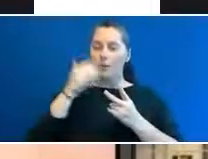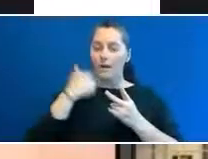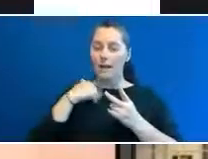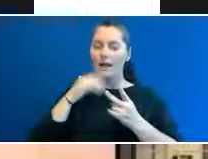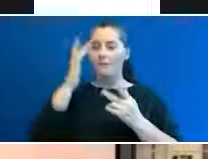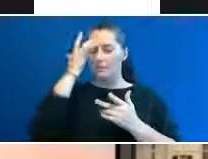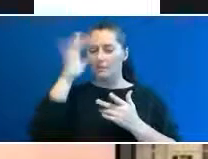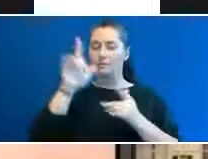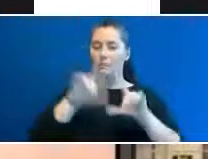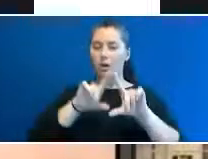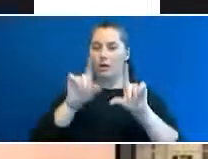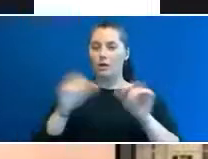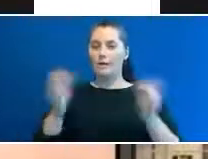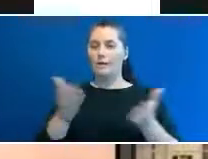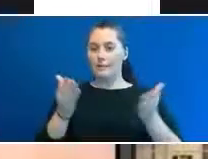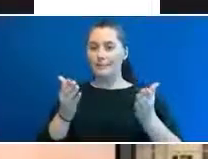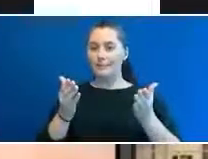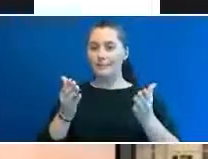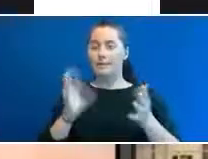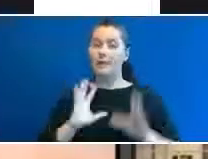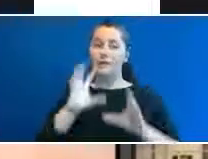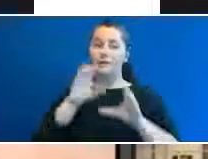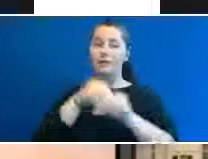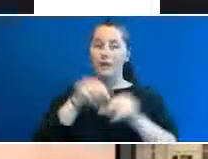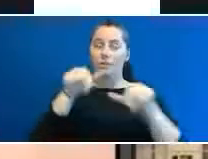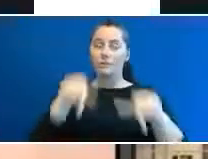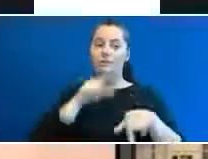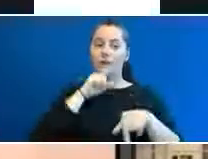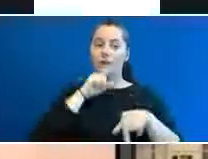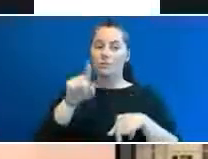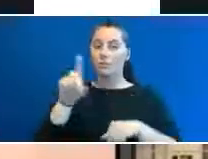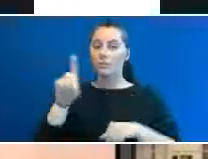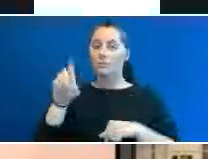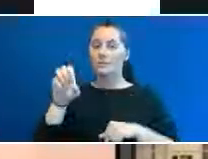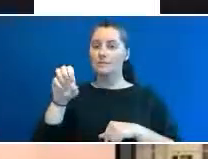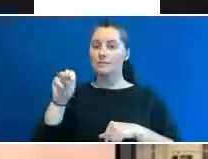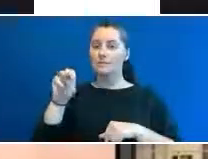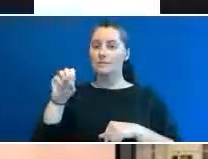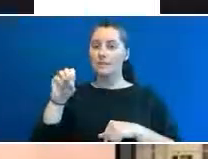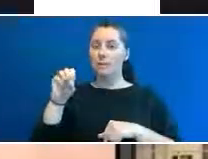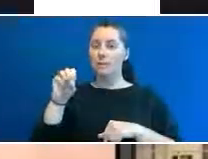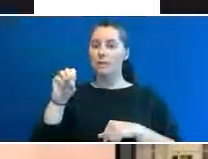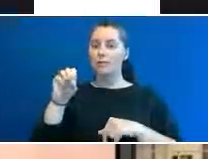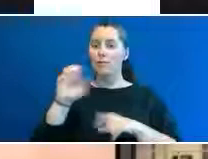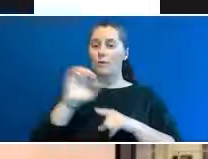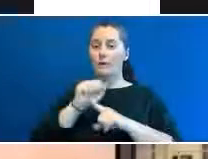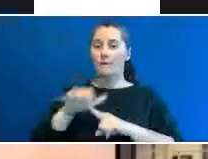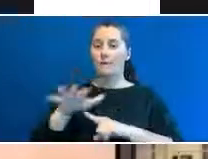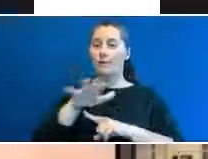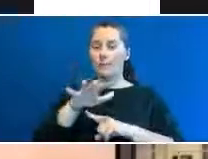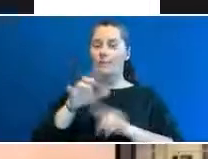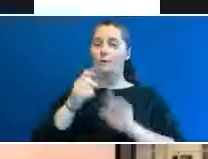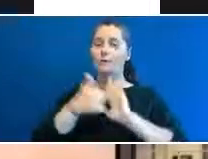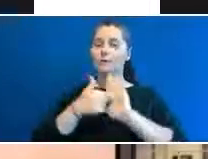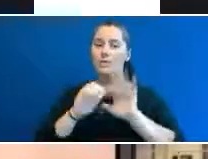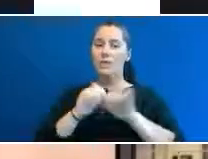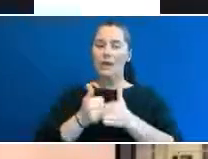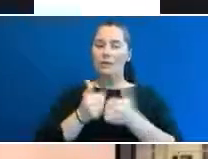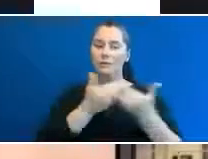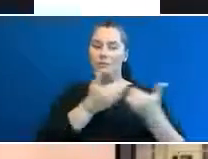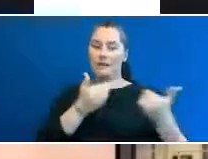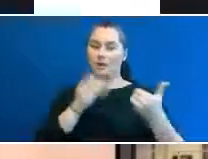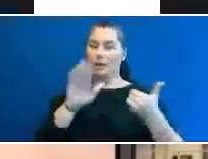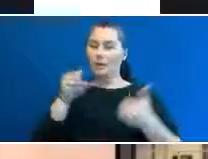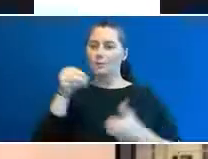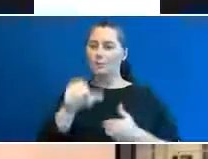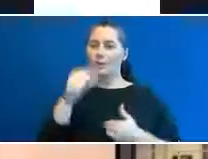we jump here into the actual demo environment, we're going to now illustrate and show how you're going to segregate your spend for restricted